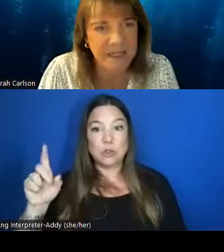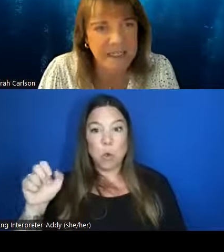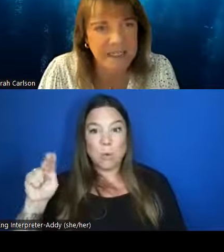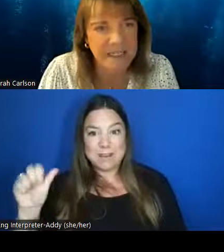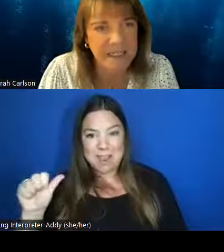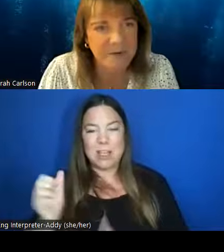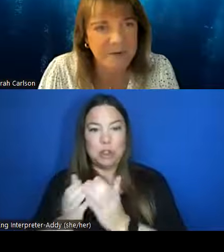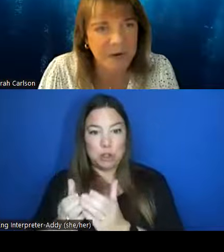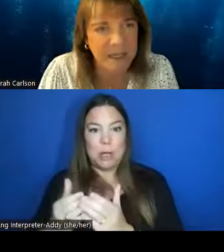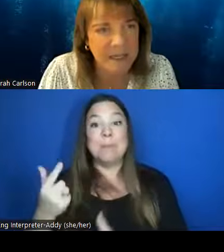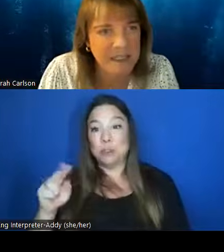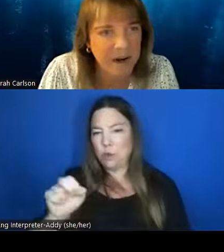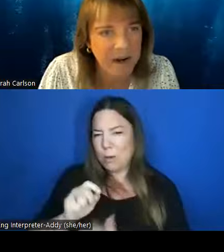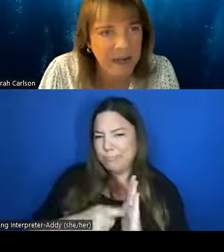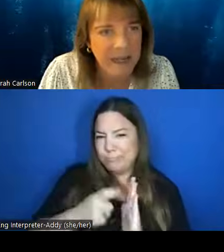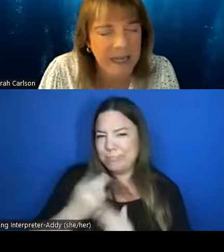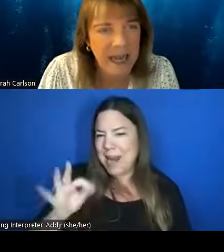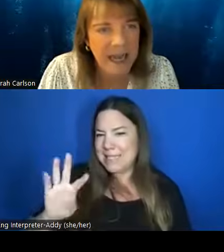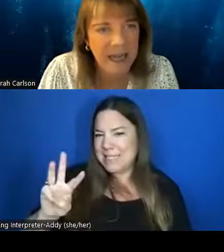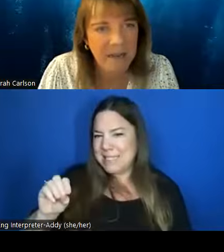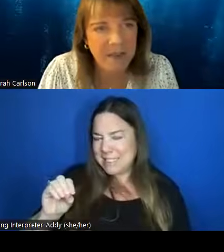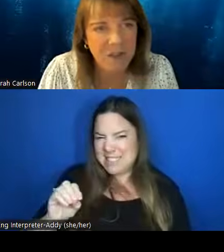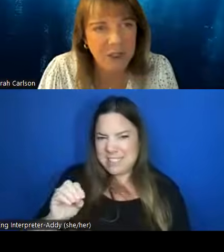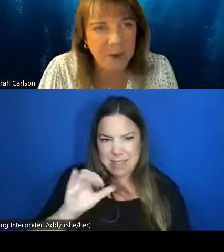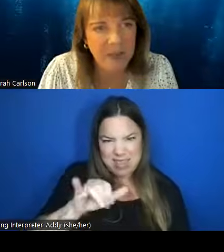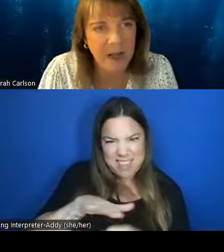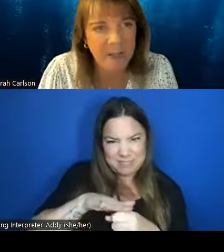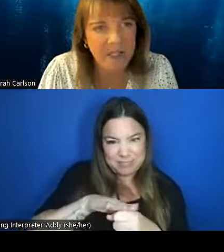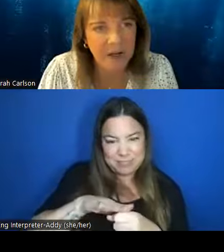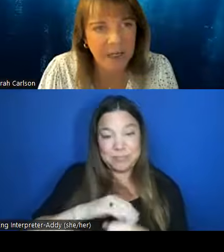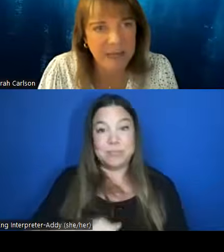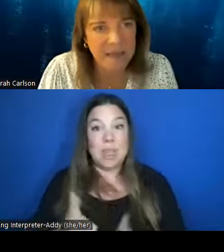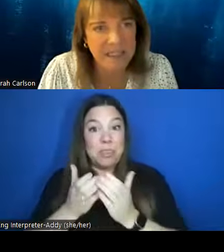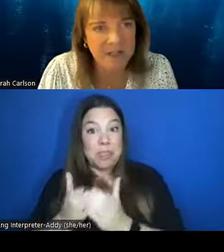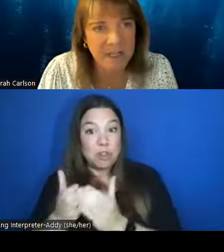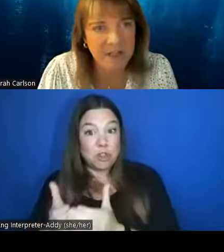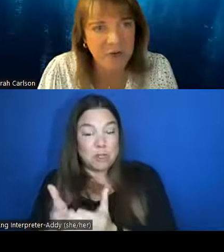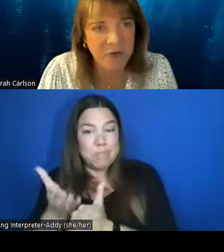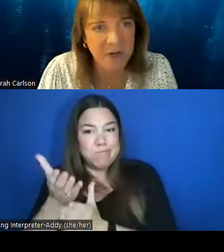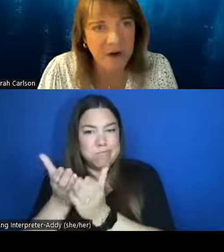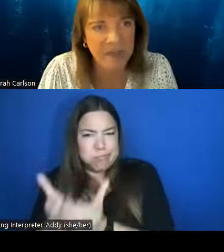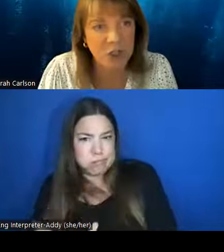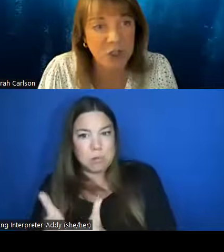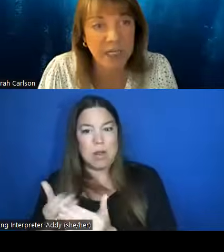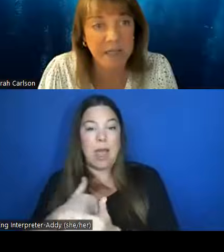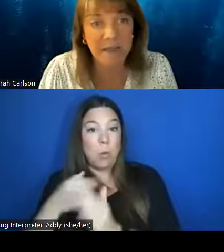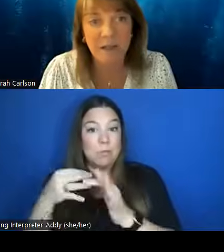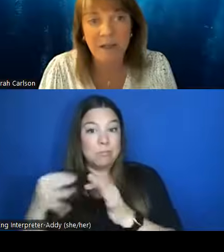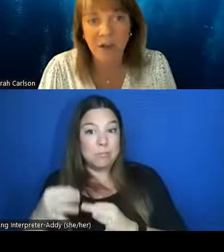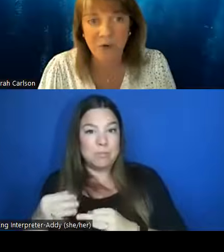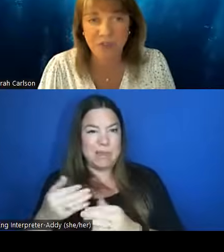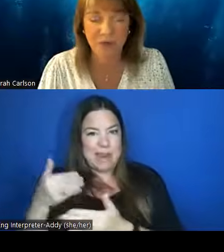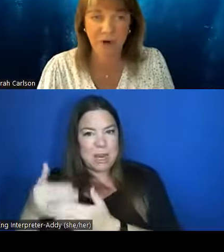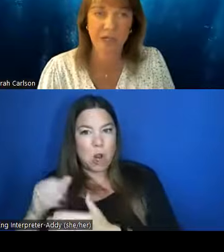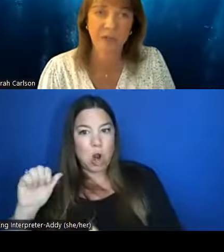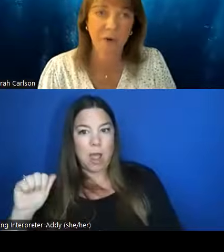in 1960 was right in this area. And the shipwreck that I'll be talking about this evening is over here on the Aegean